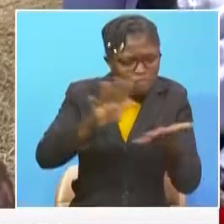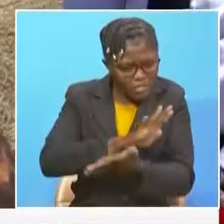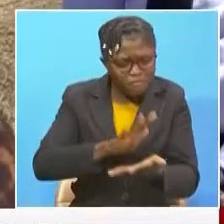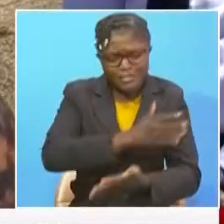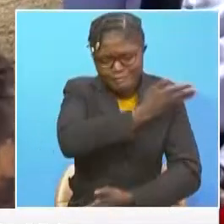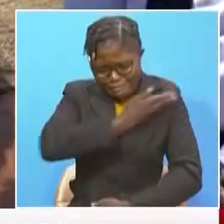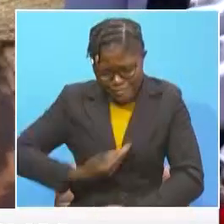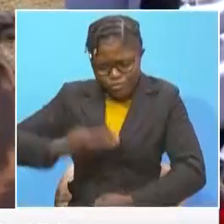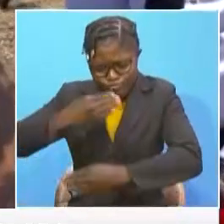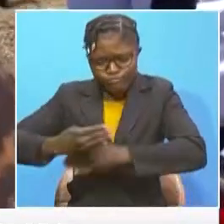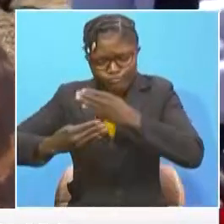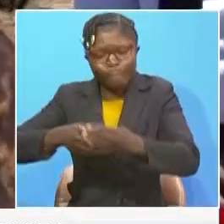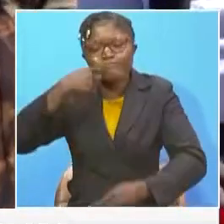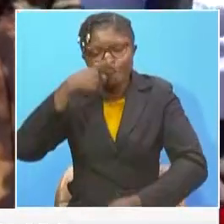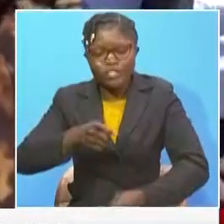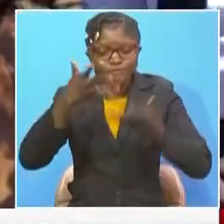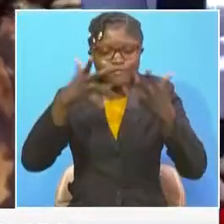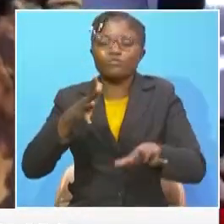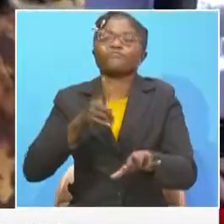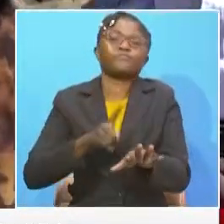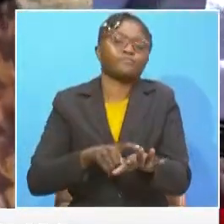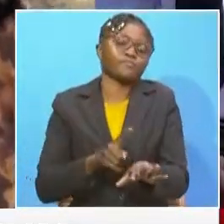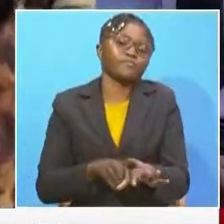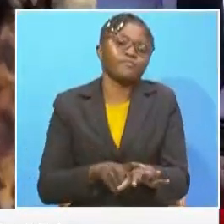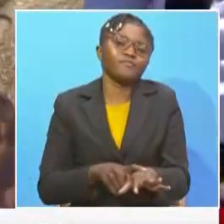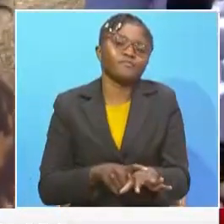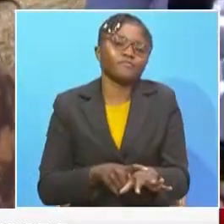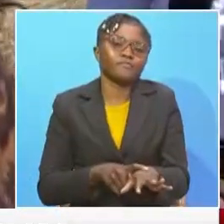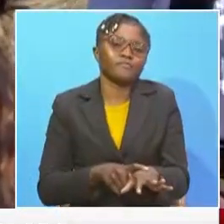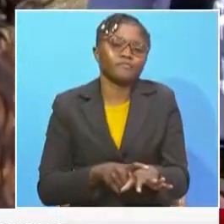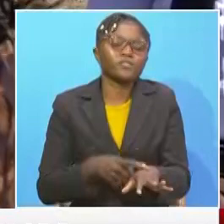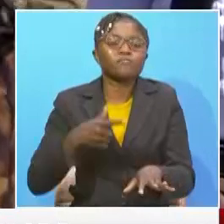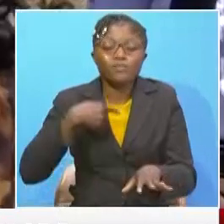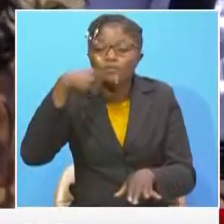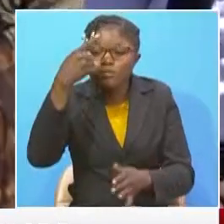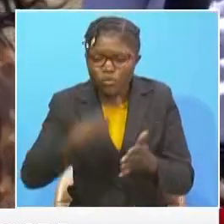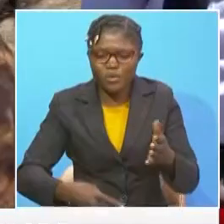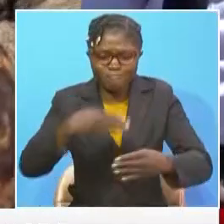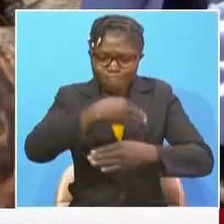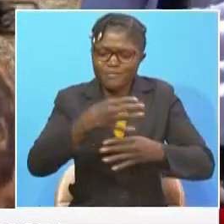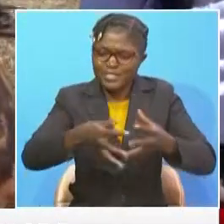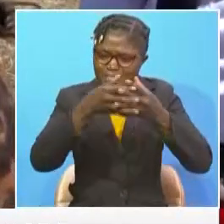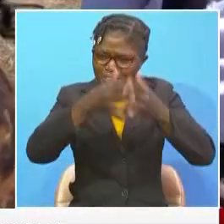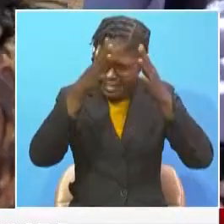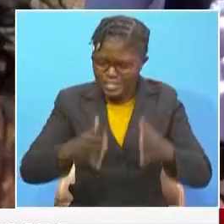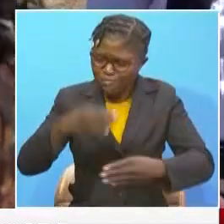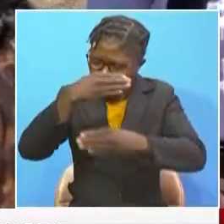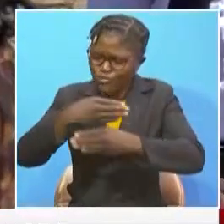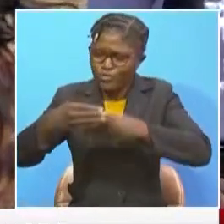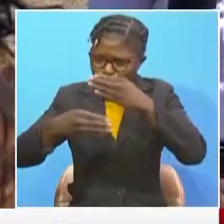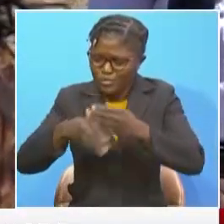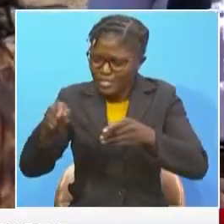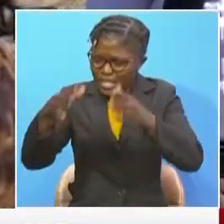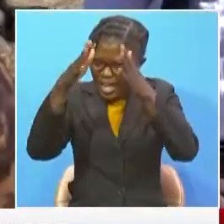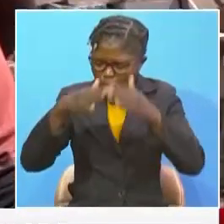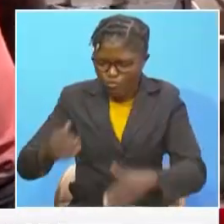much efforts to make sure that they are done within the stipulated time. I'm urging this contractor who is building the palace here to be